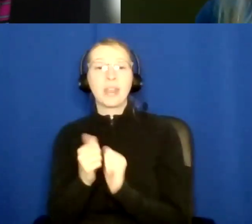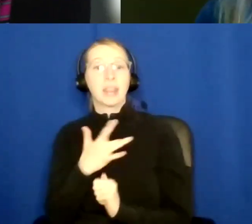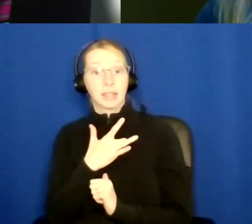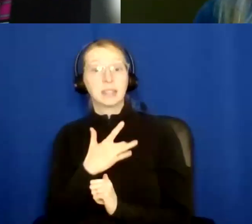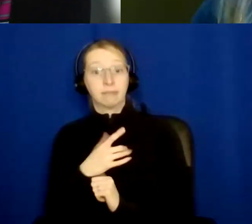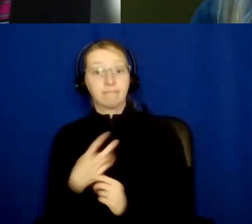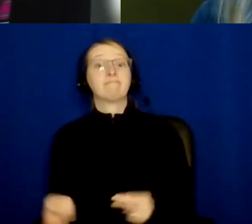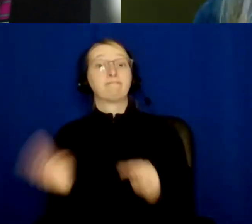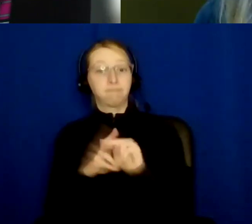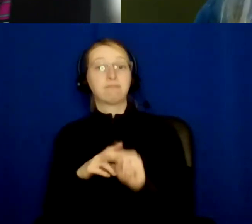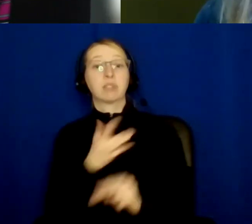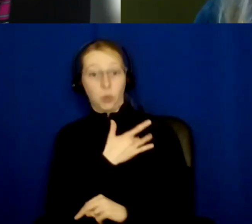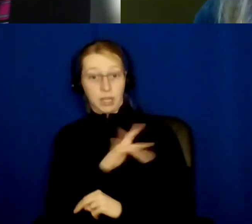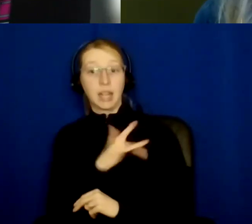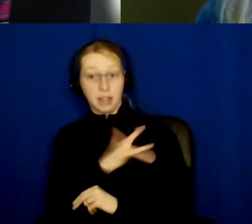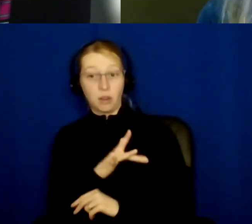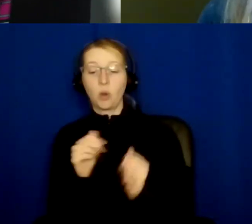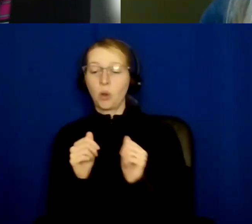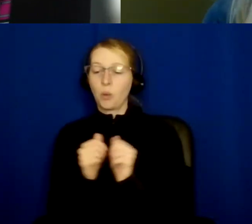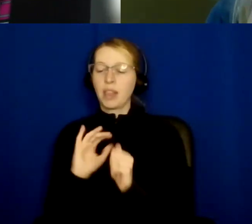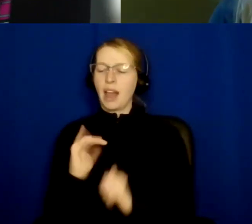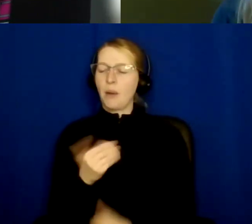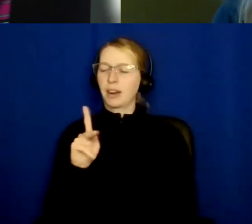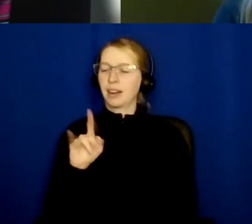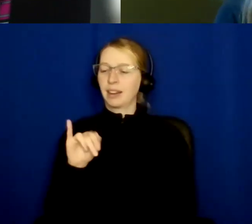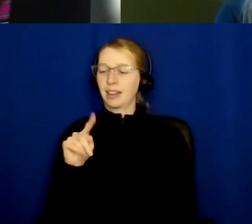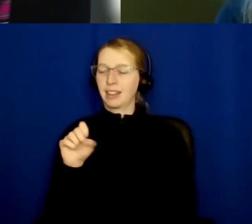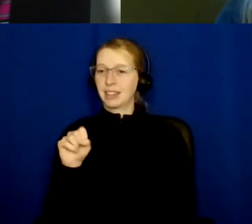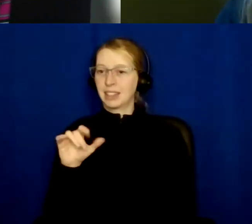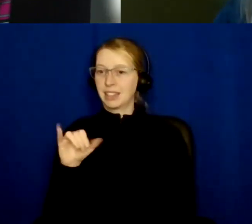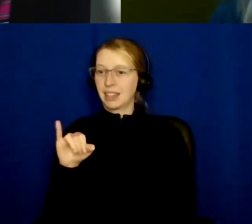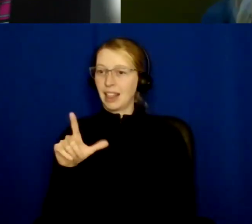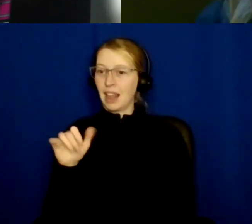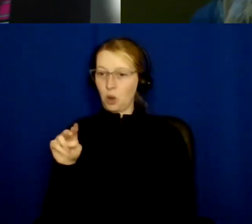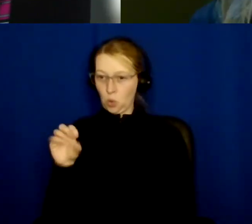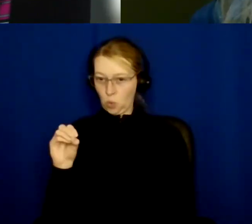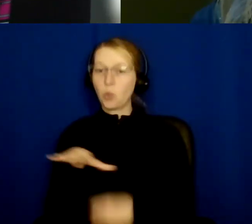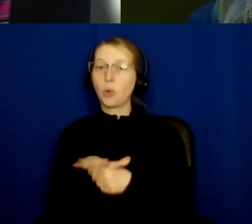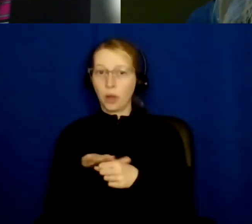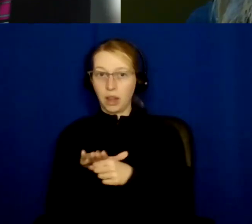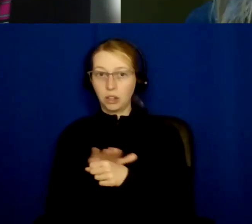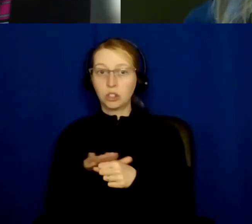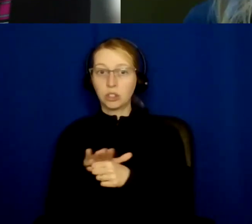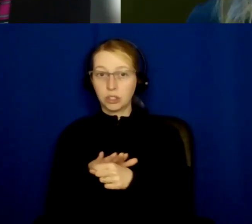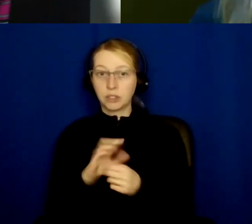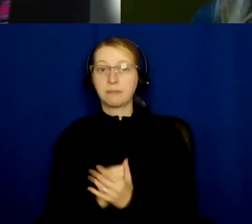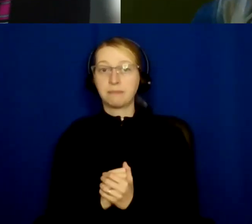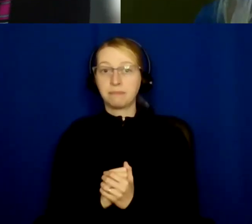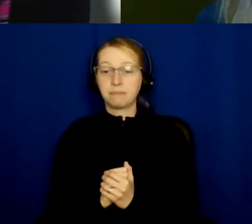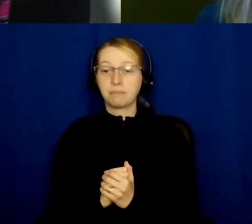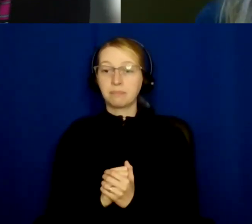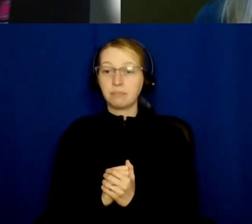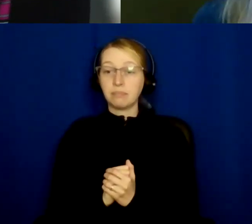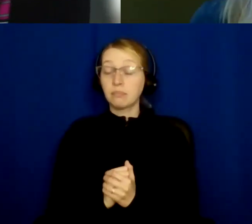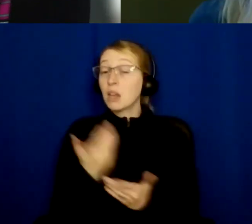Kitsilano location. So I'd be happy to share that. Sometimes a quick Google search for hearing clinics